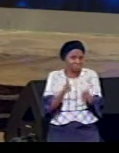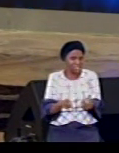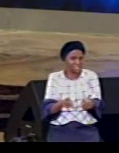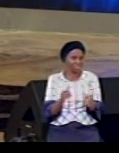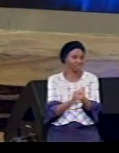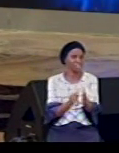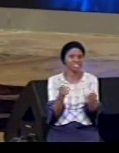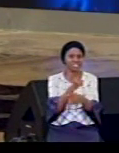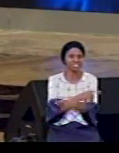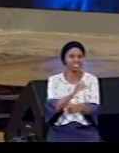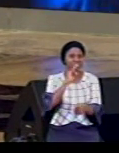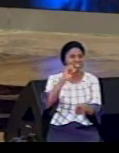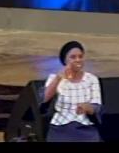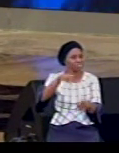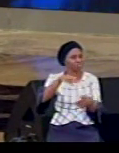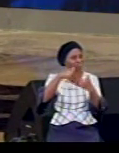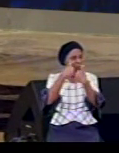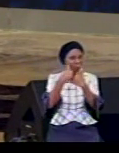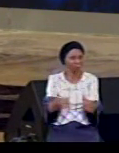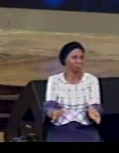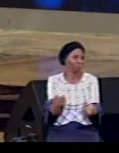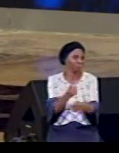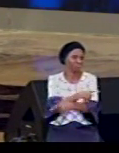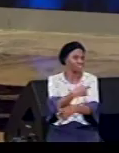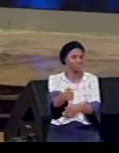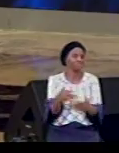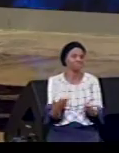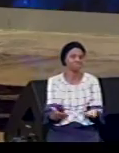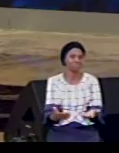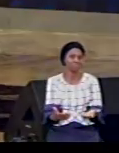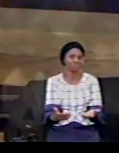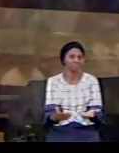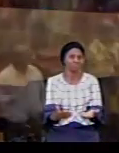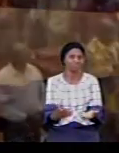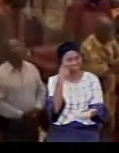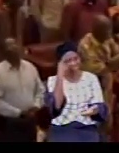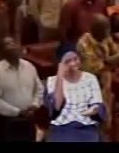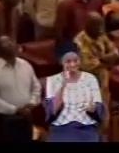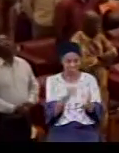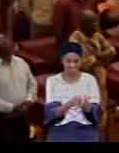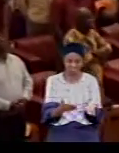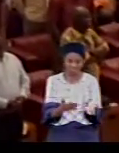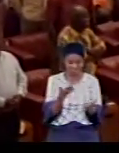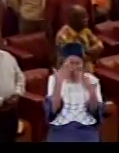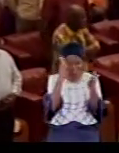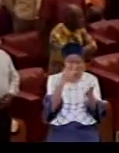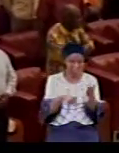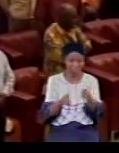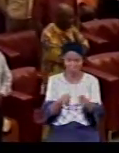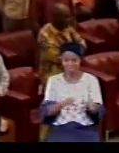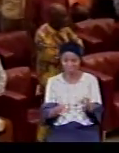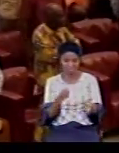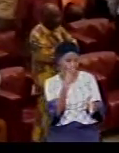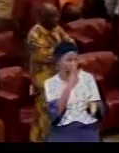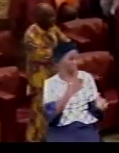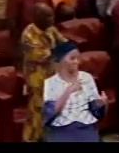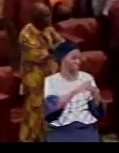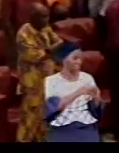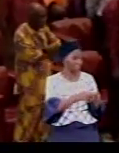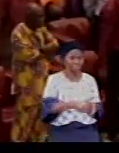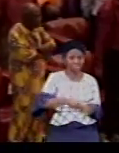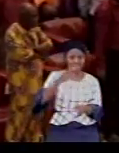That makes us saying, I don't know what I'm going to do. Look at my mountain. Look at my